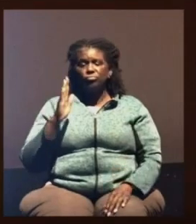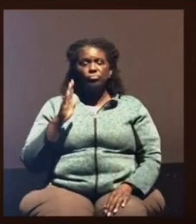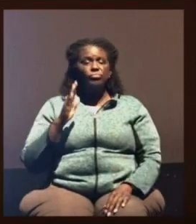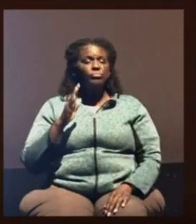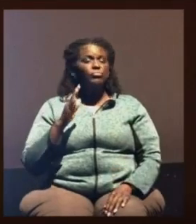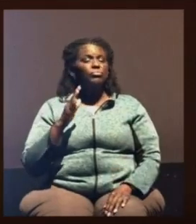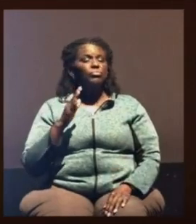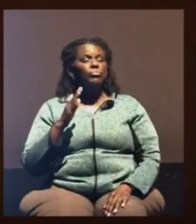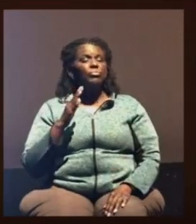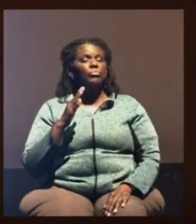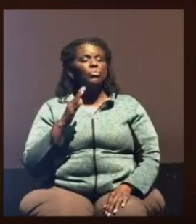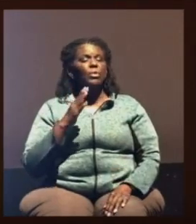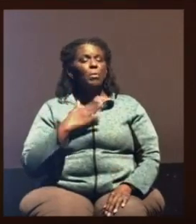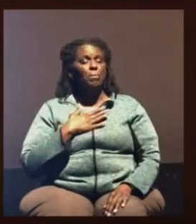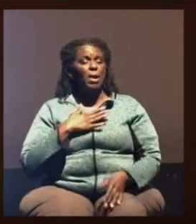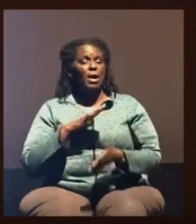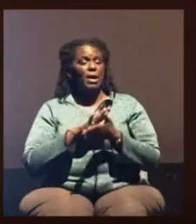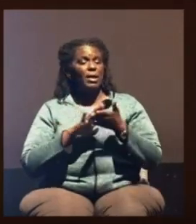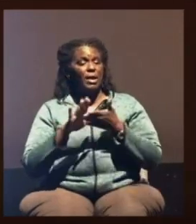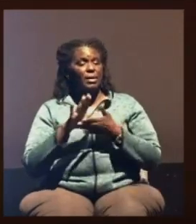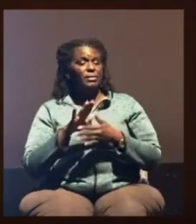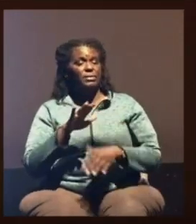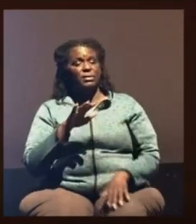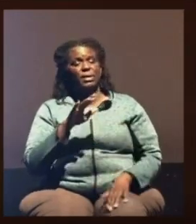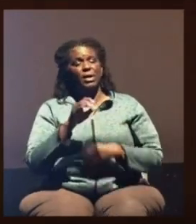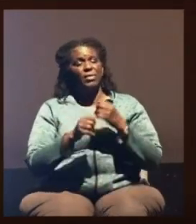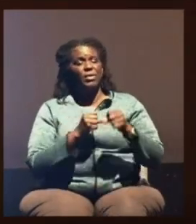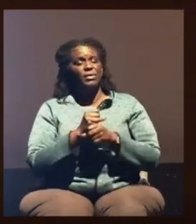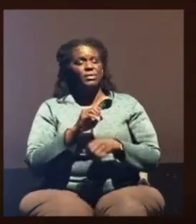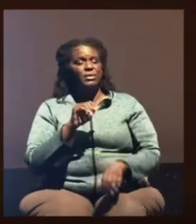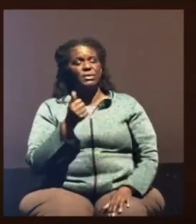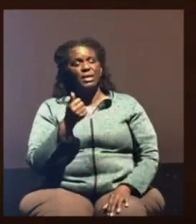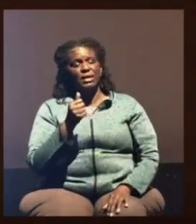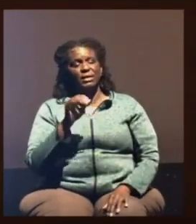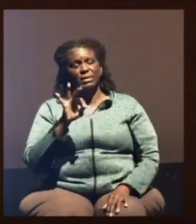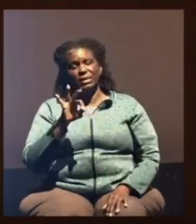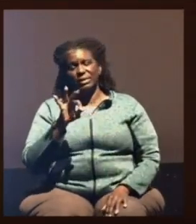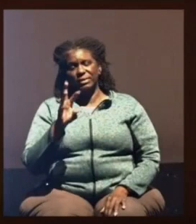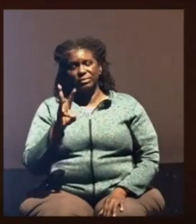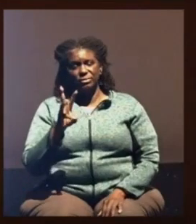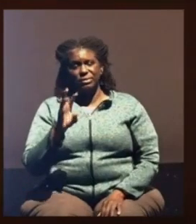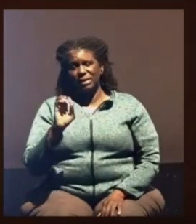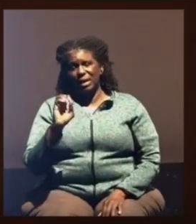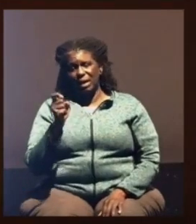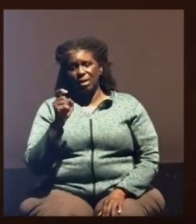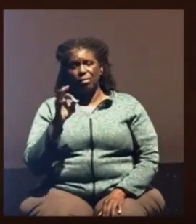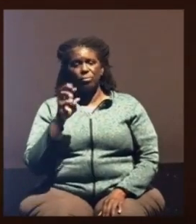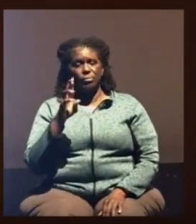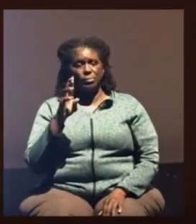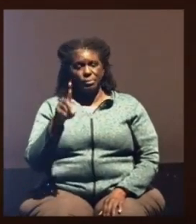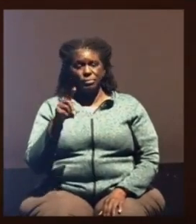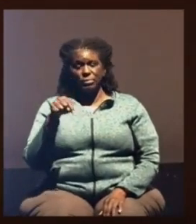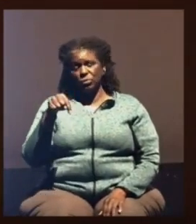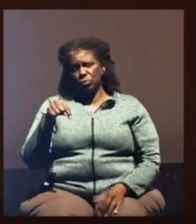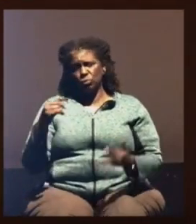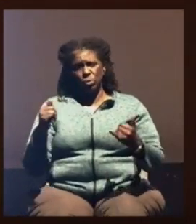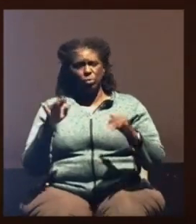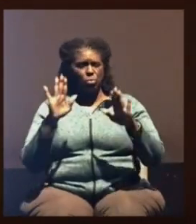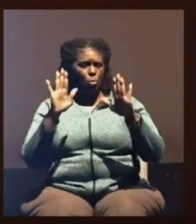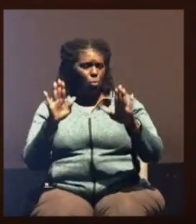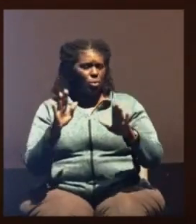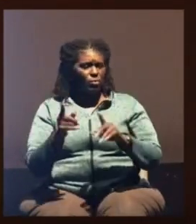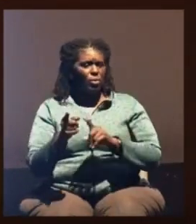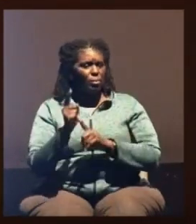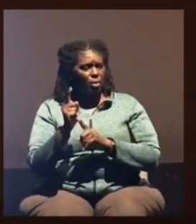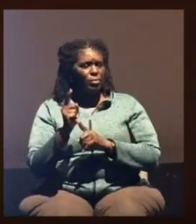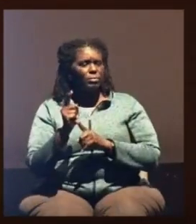of Oxford starting in 1096 when I was first enrolling there. This was an exceptional moment. I think we all